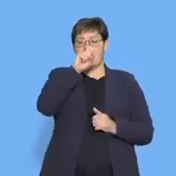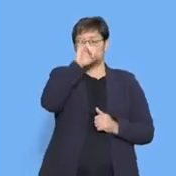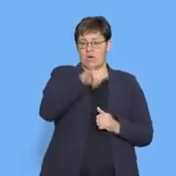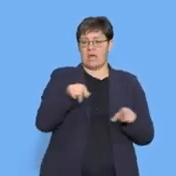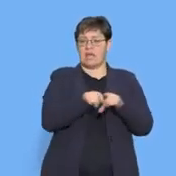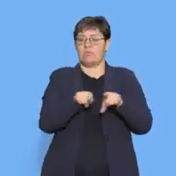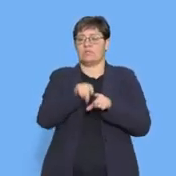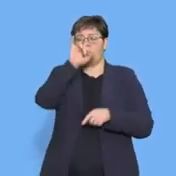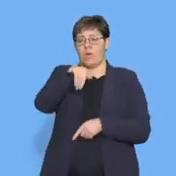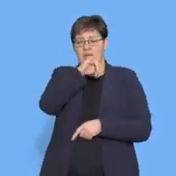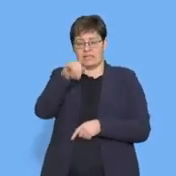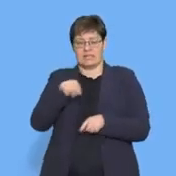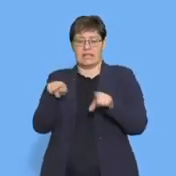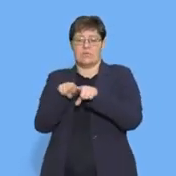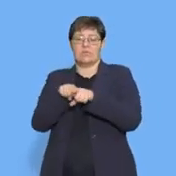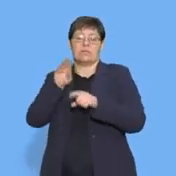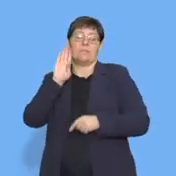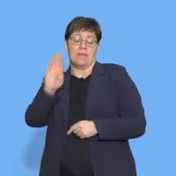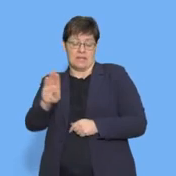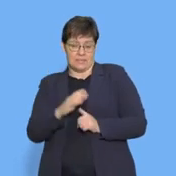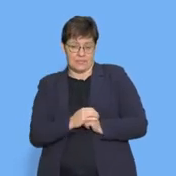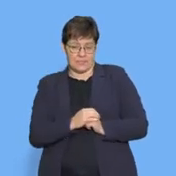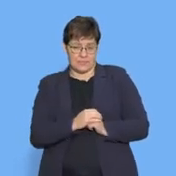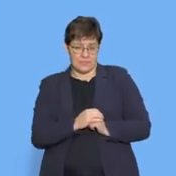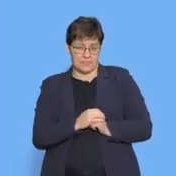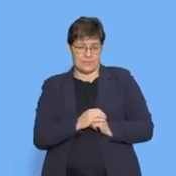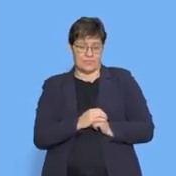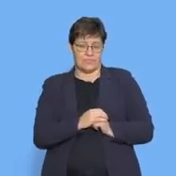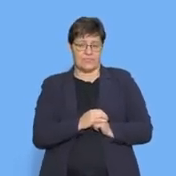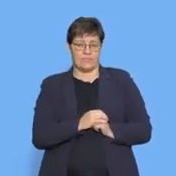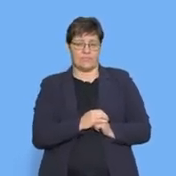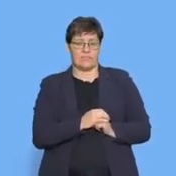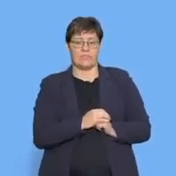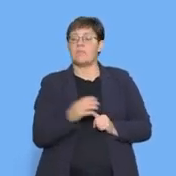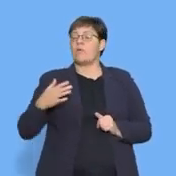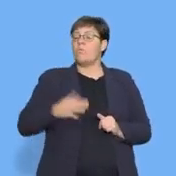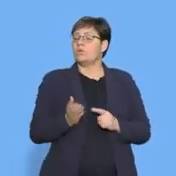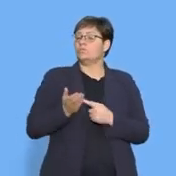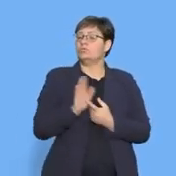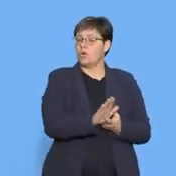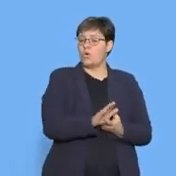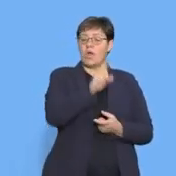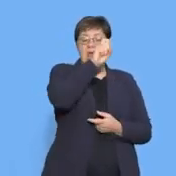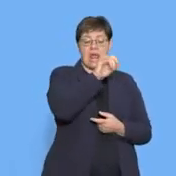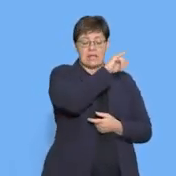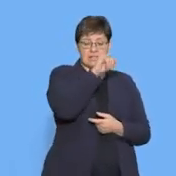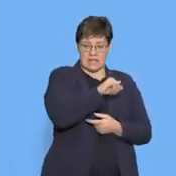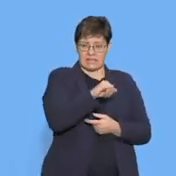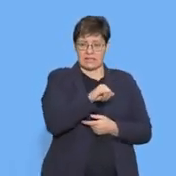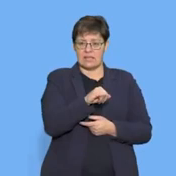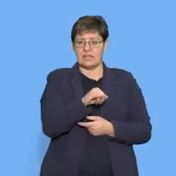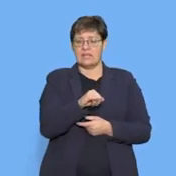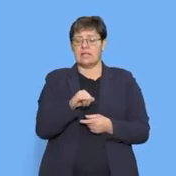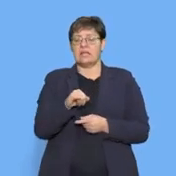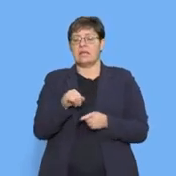which are equal, and they both equal to b. Okay, and they want us to show that xz is equal to